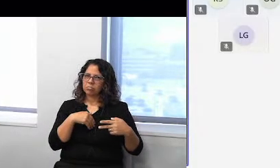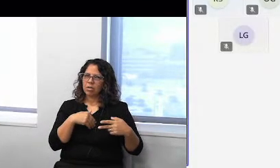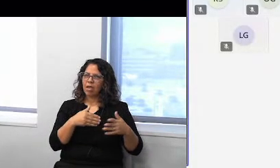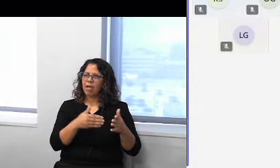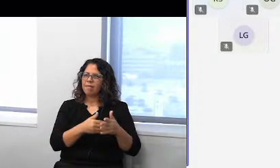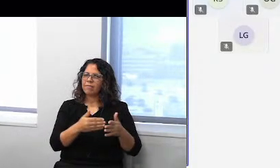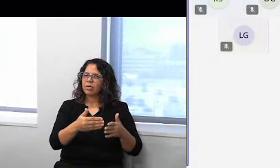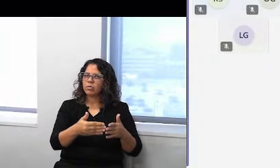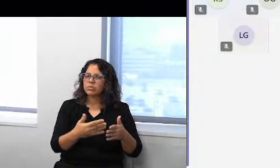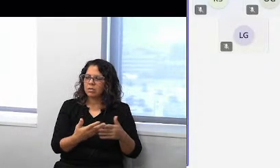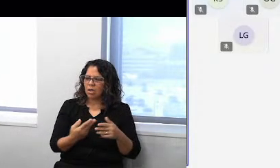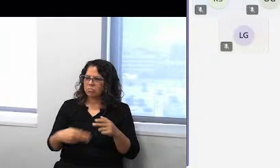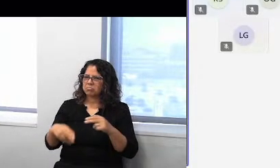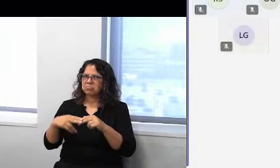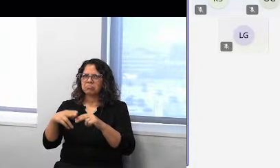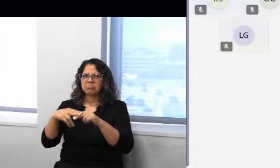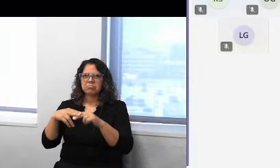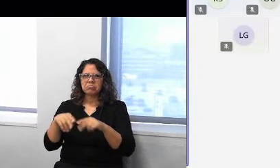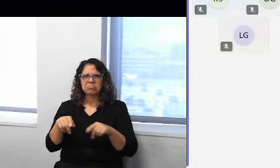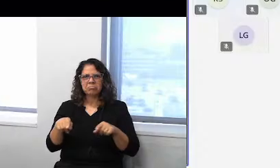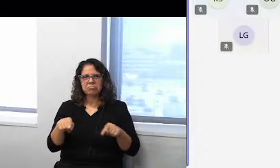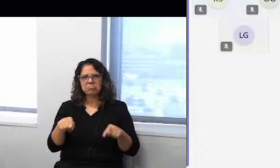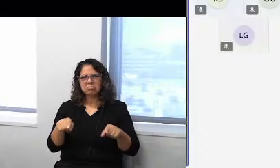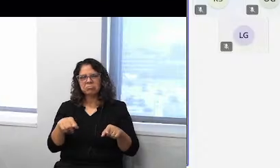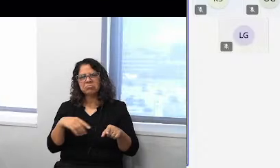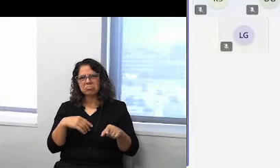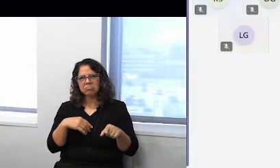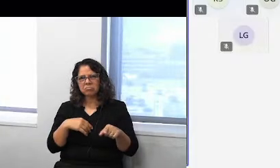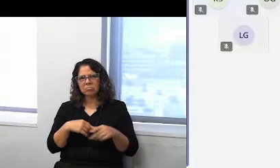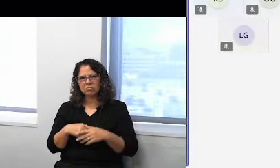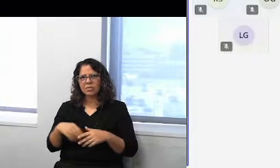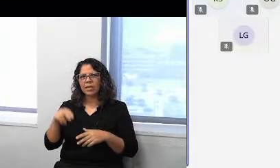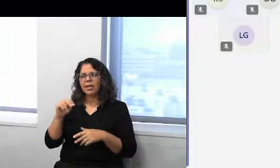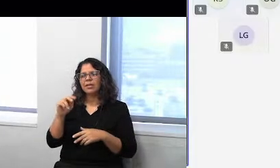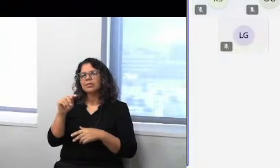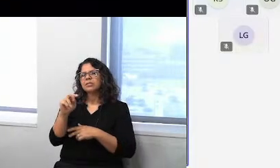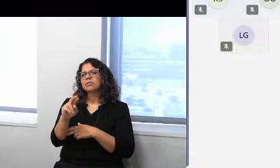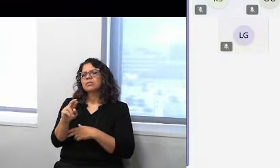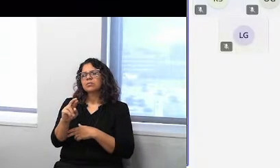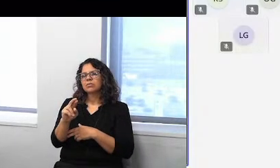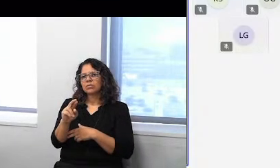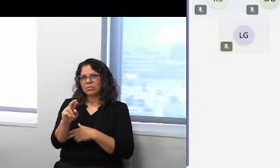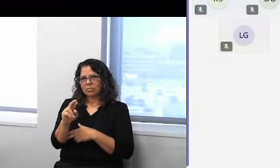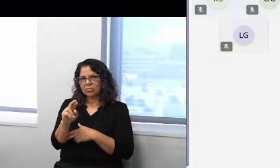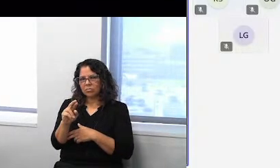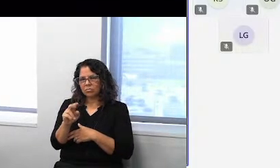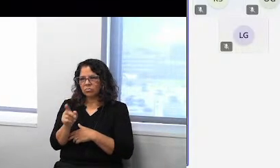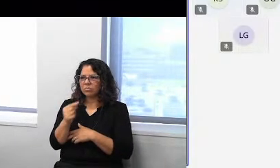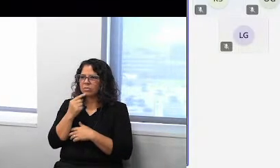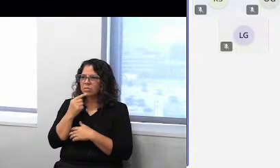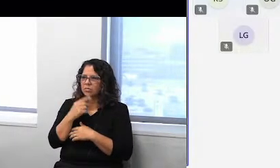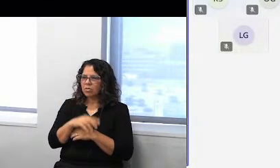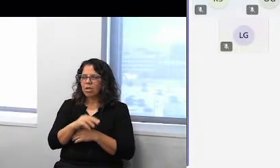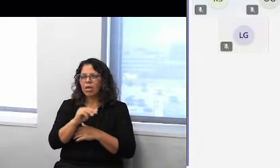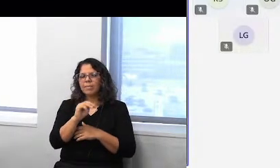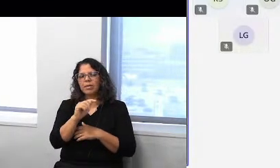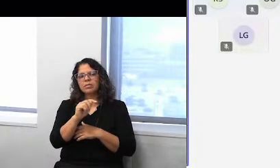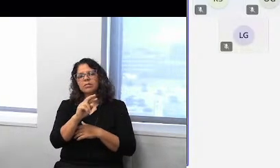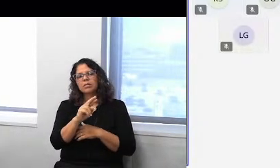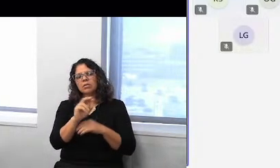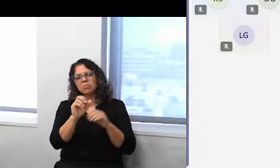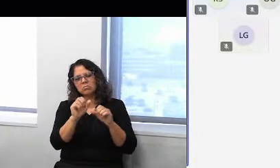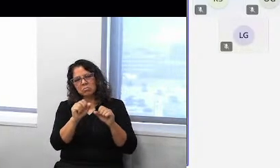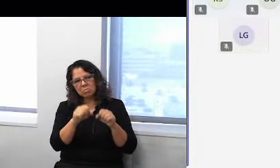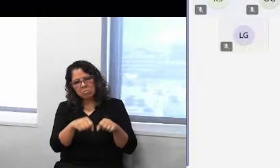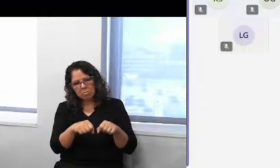But it was your statement that MTRs could act like ATRs and also offer that choice, right? Like I said,